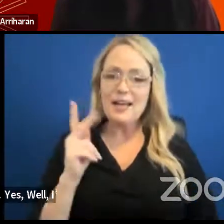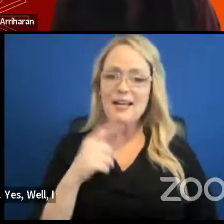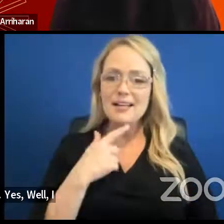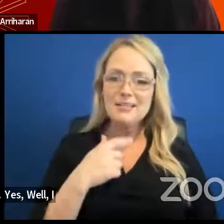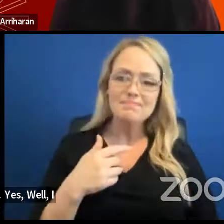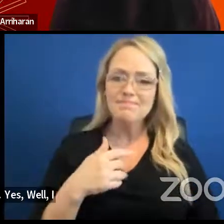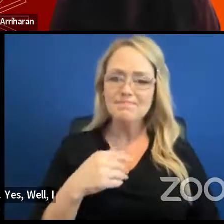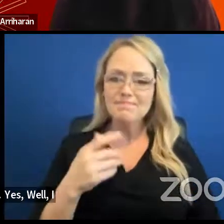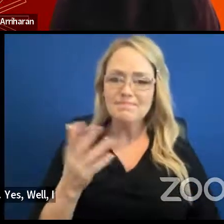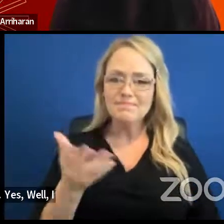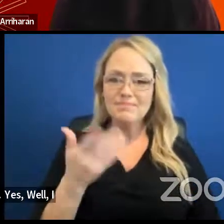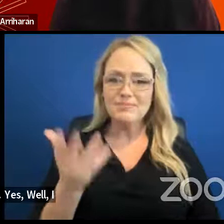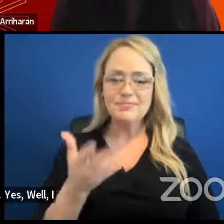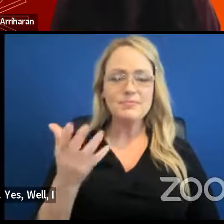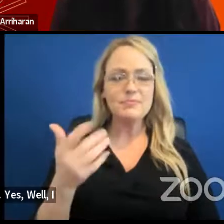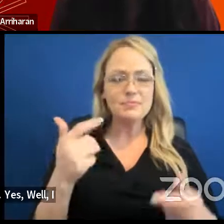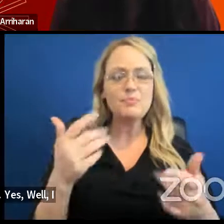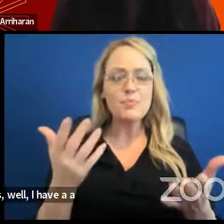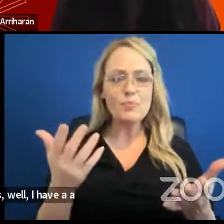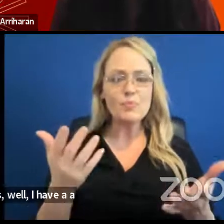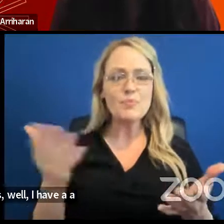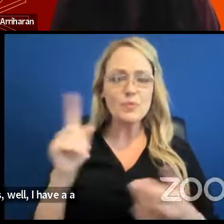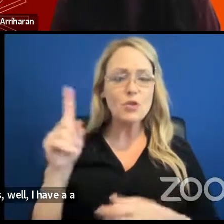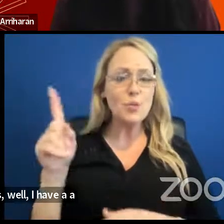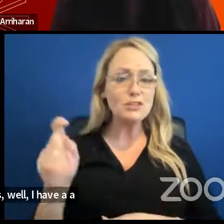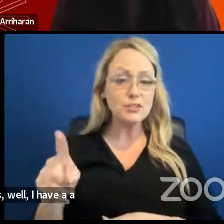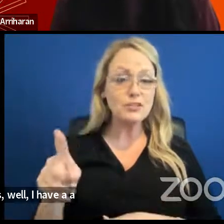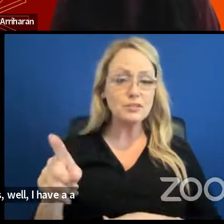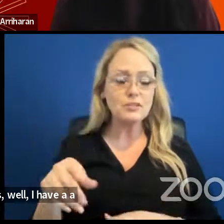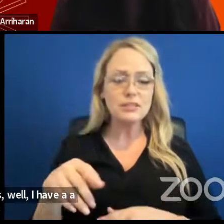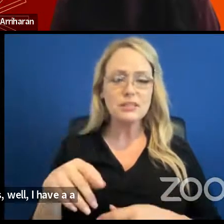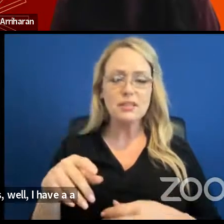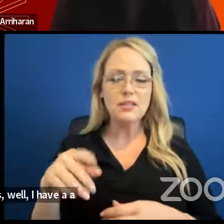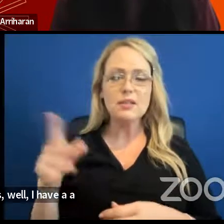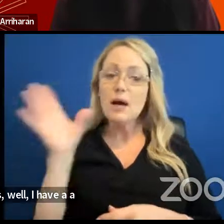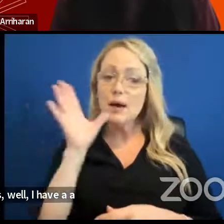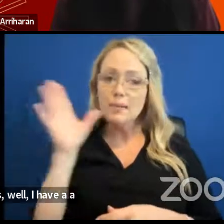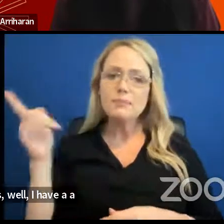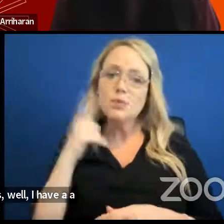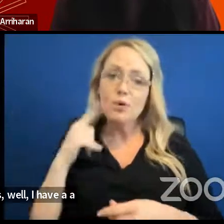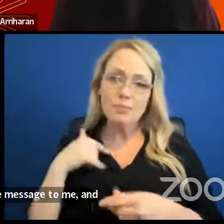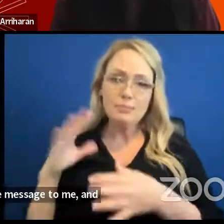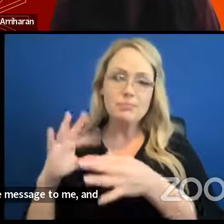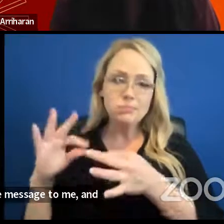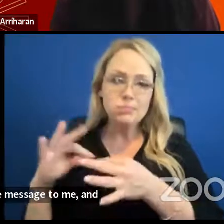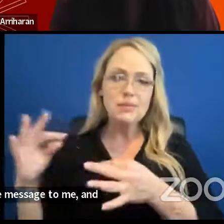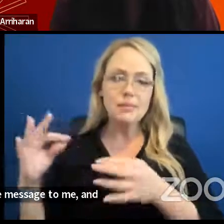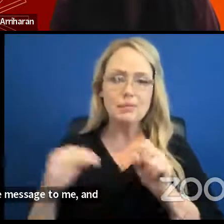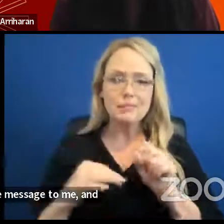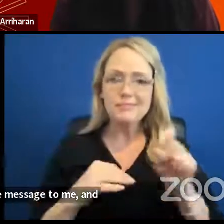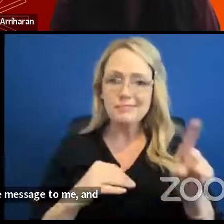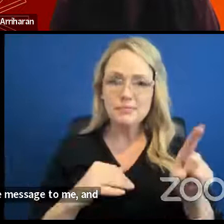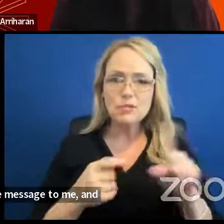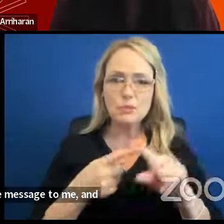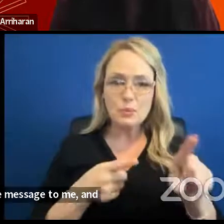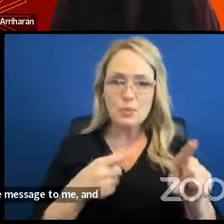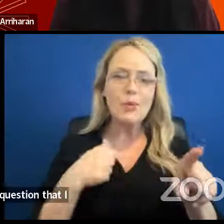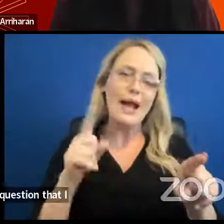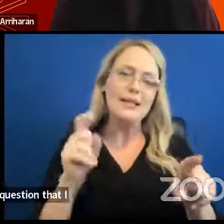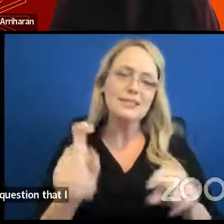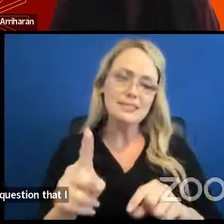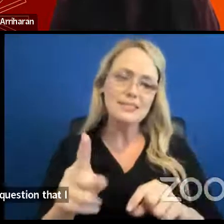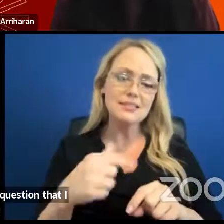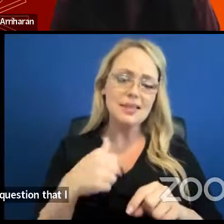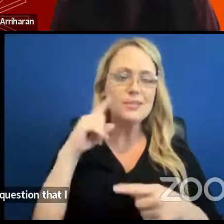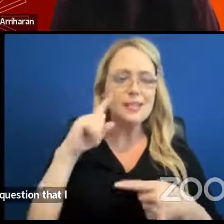I have a message or a question that was private message to me, and this actually does touch on a question that I was thinking